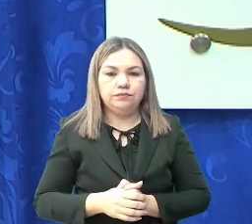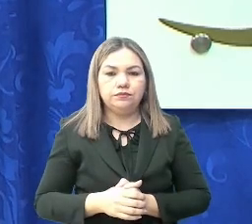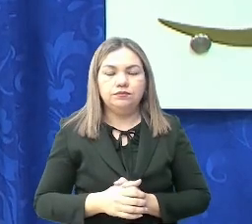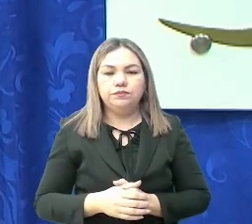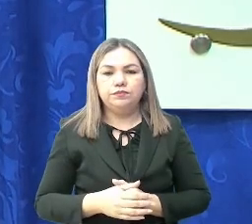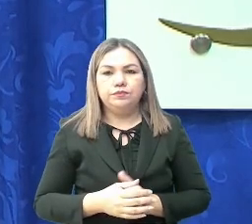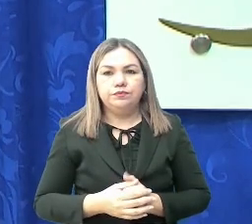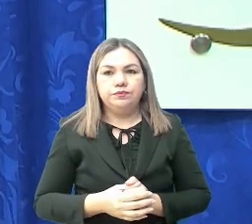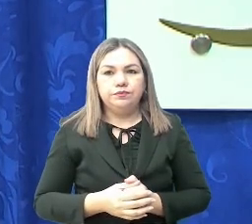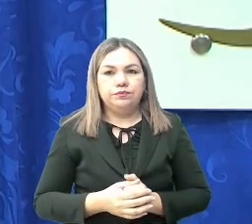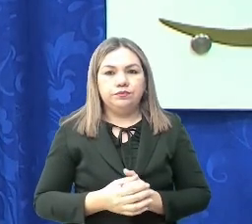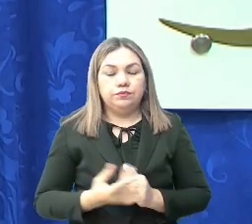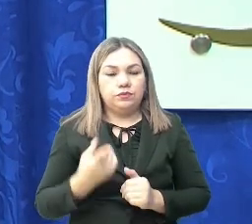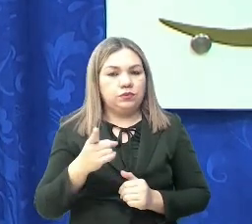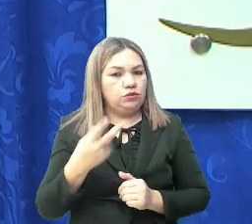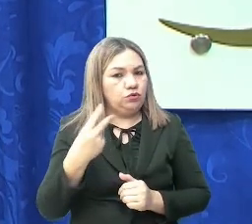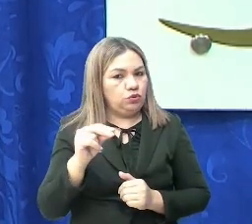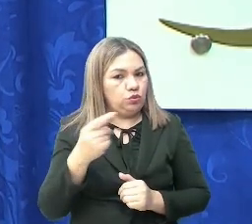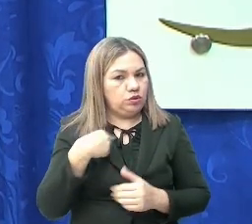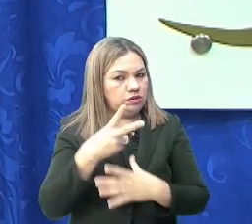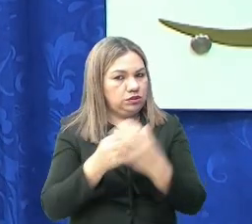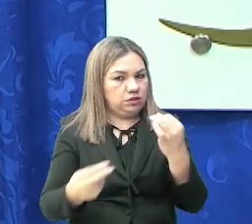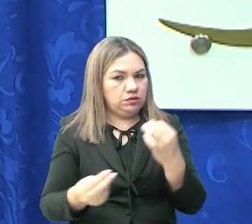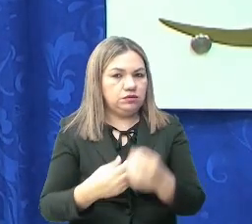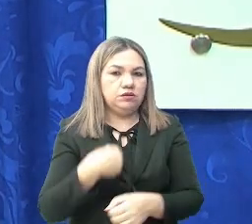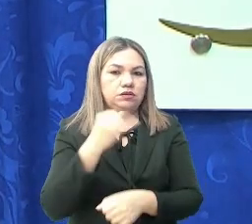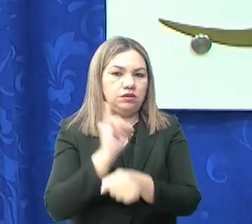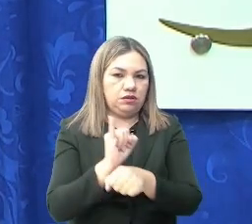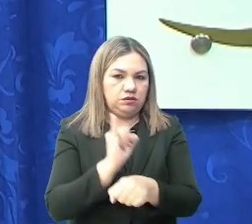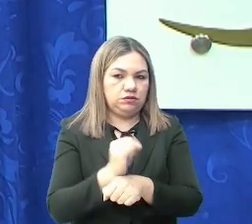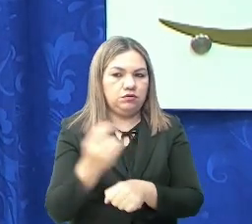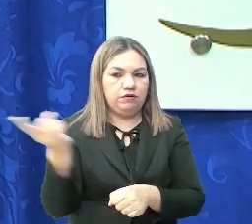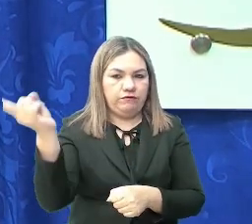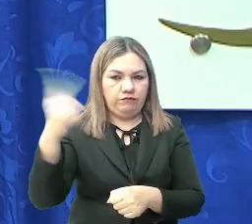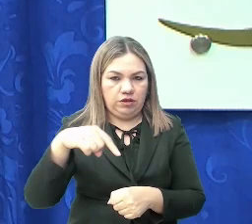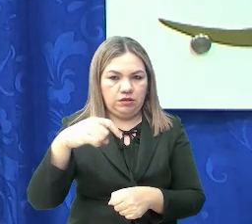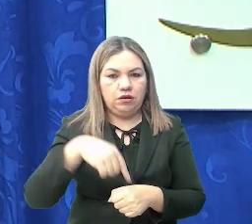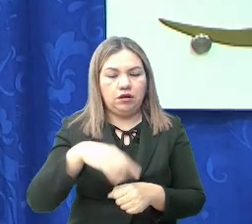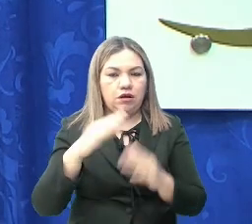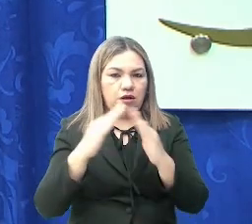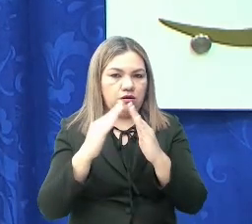with this, I'm not motivating you to come out of your church and come here.